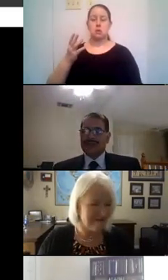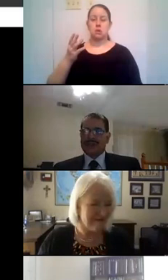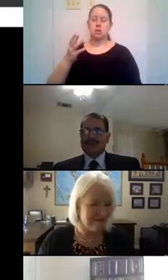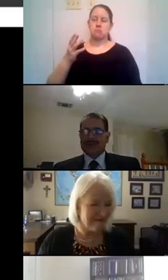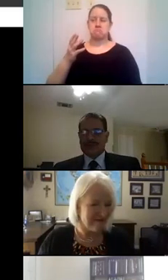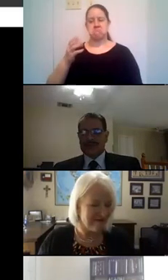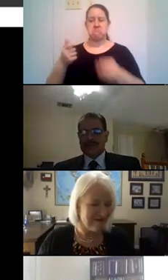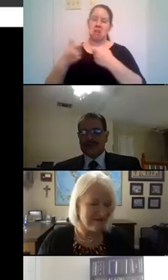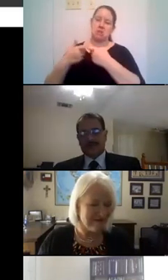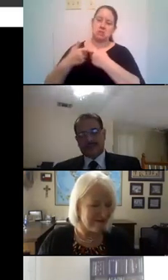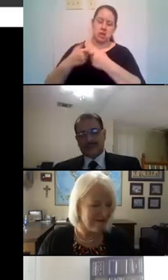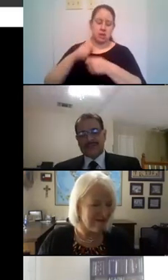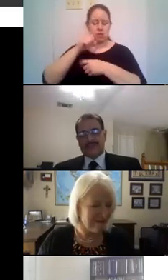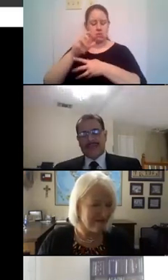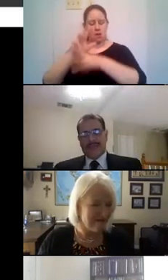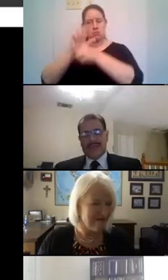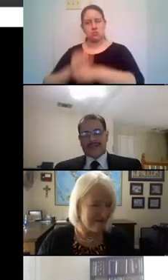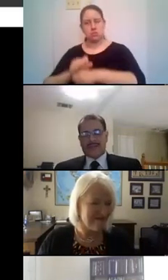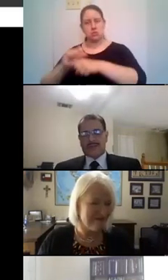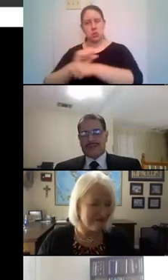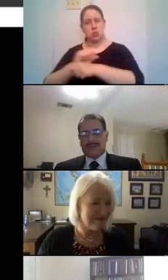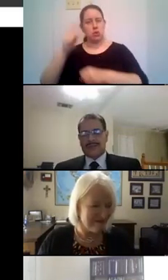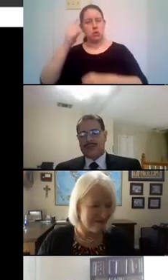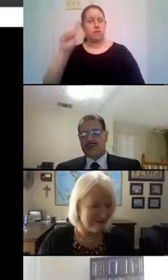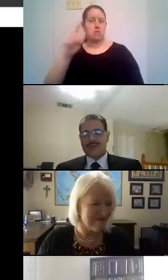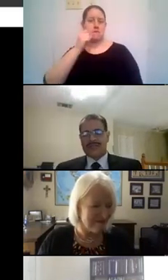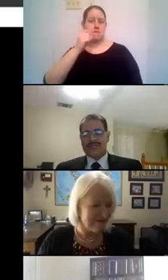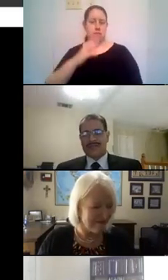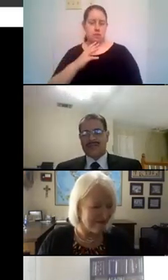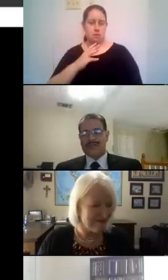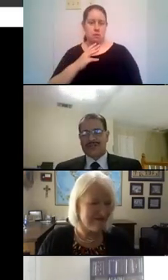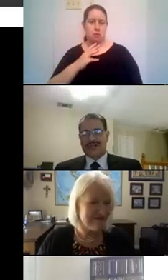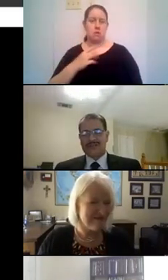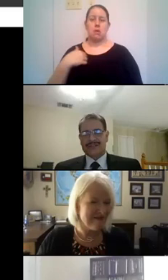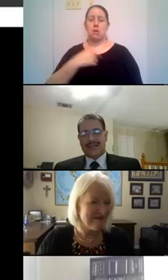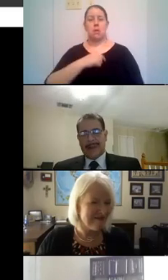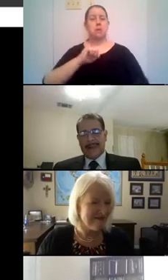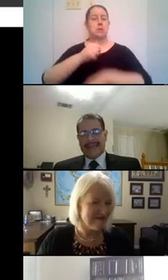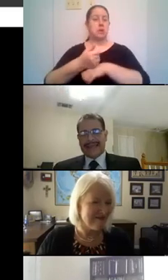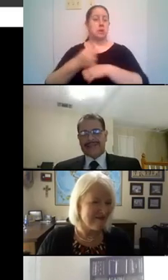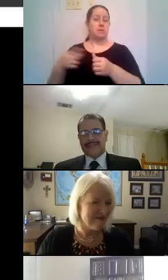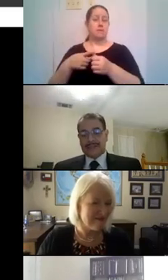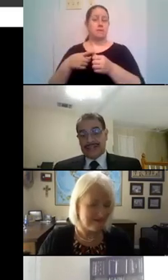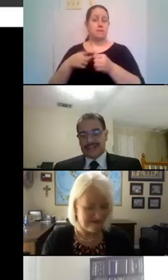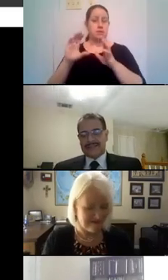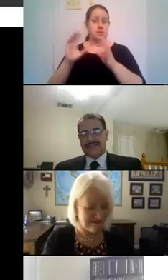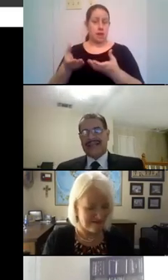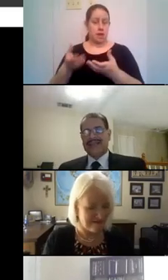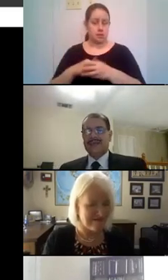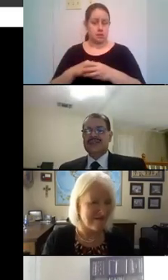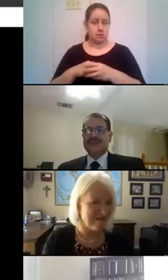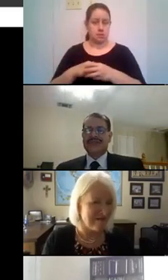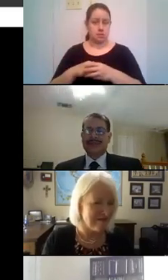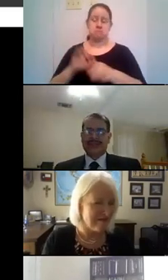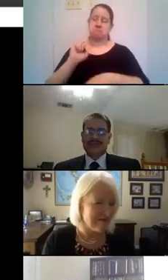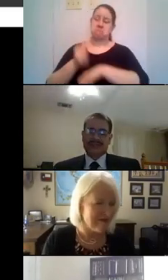non-traditional for females, and so we set up the first class and the date, and then